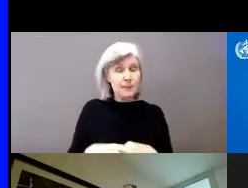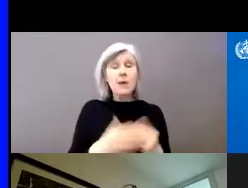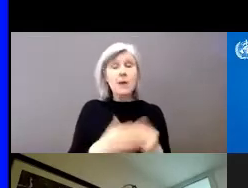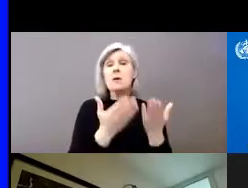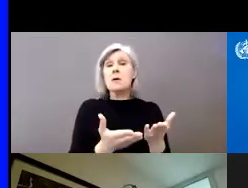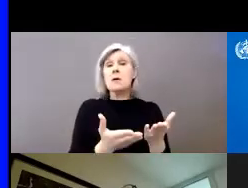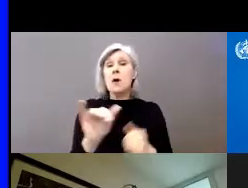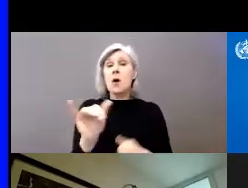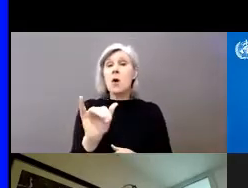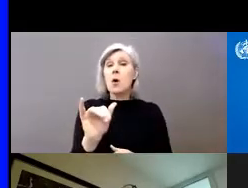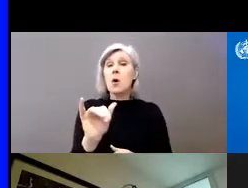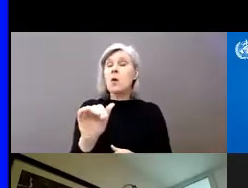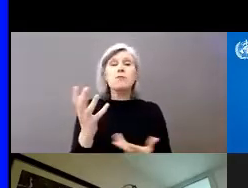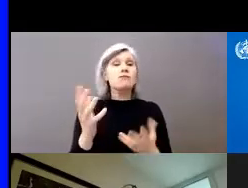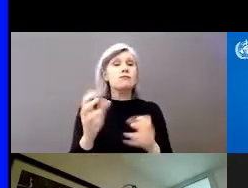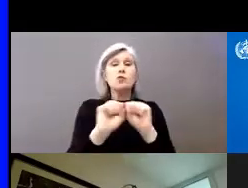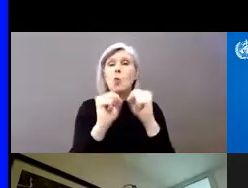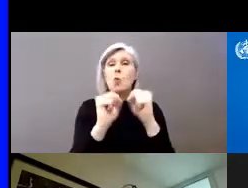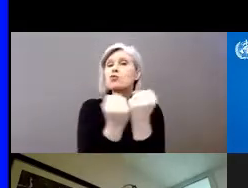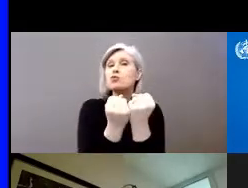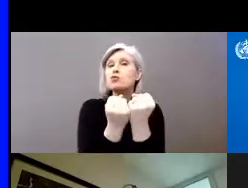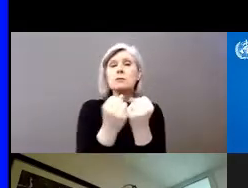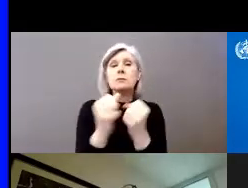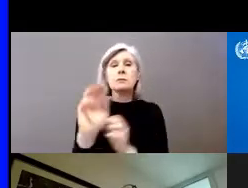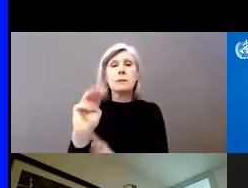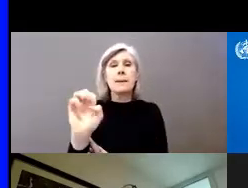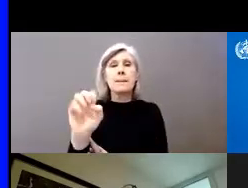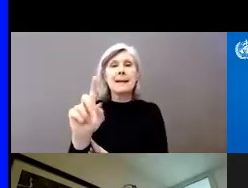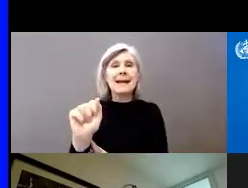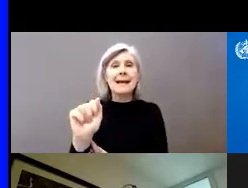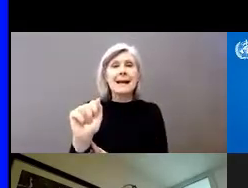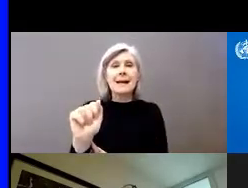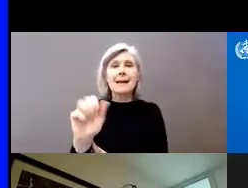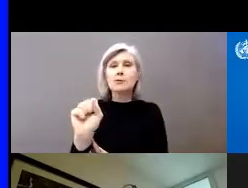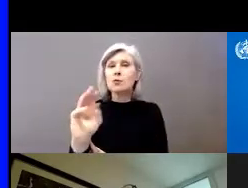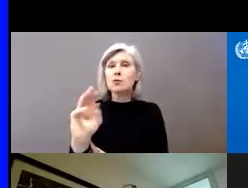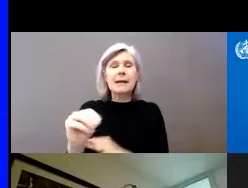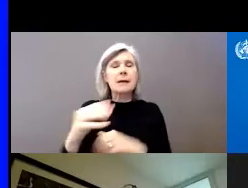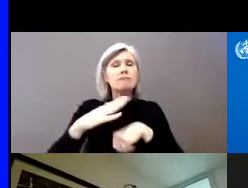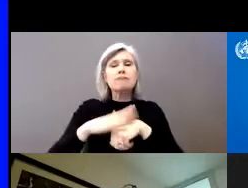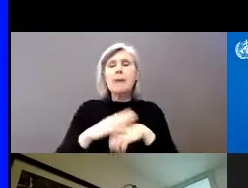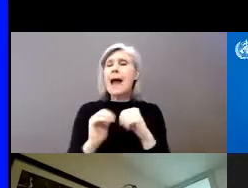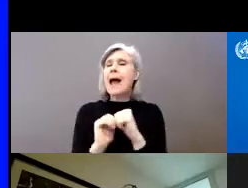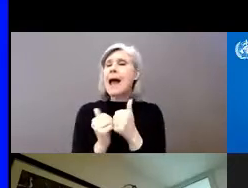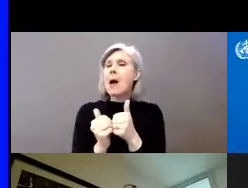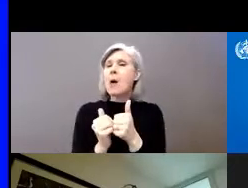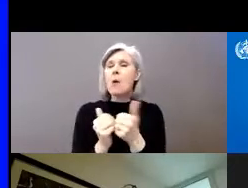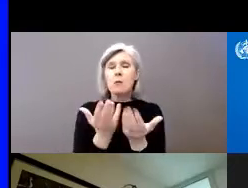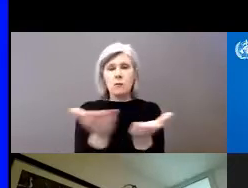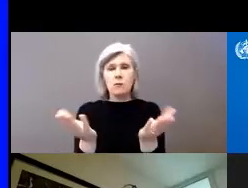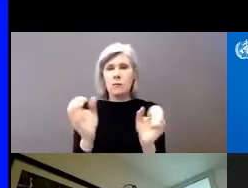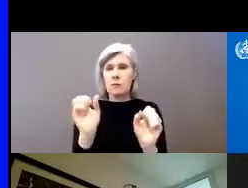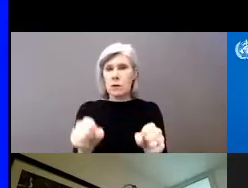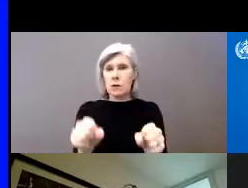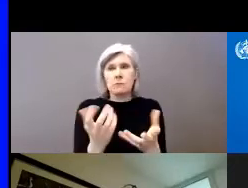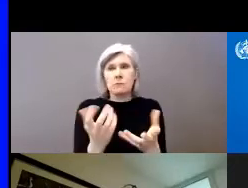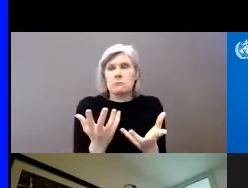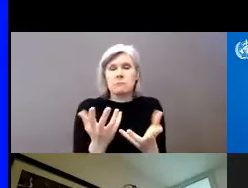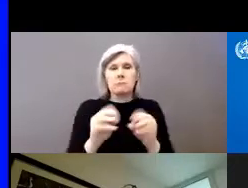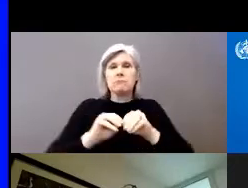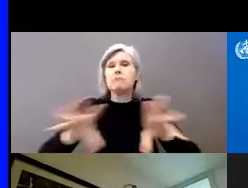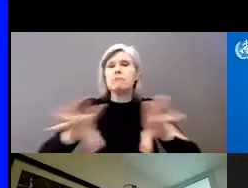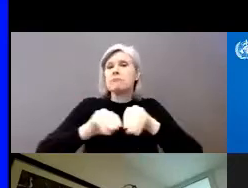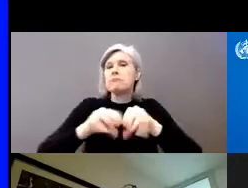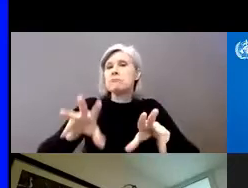very wide range of different assets that you can use across social media platforms using